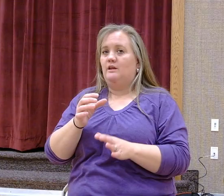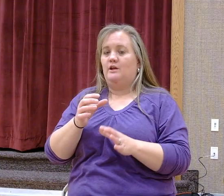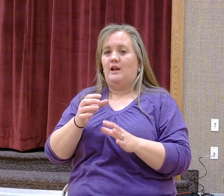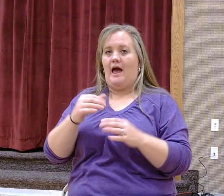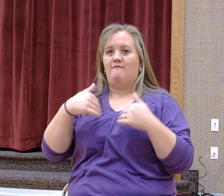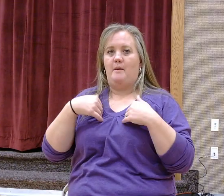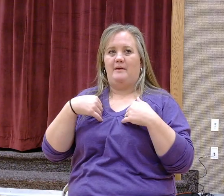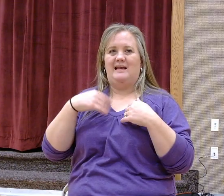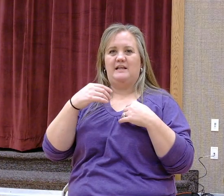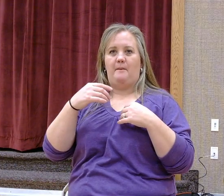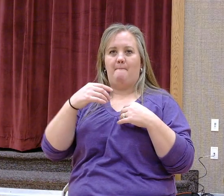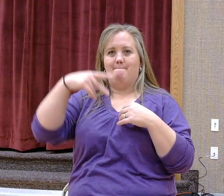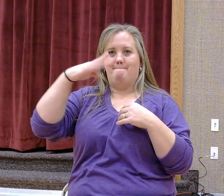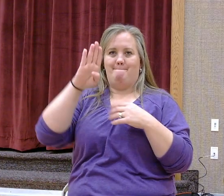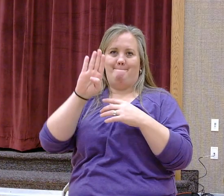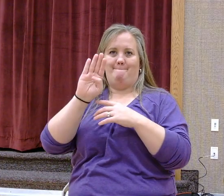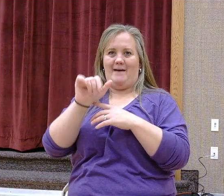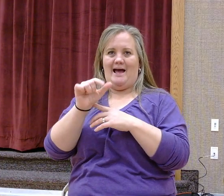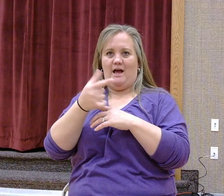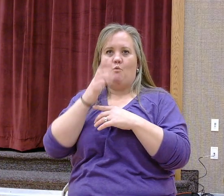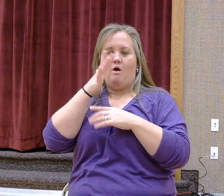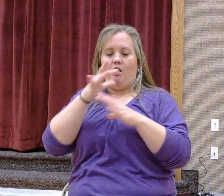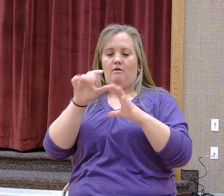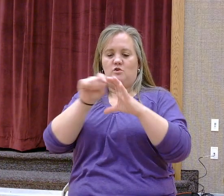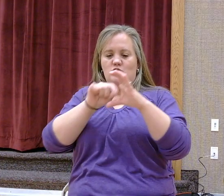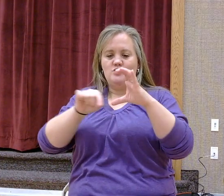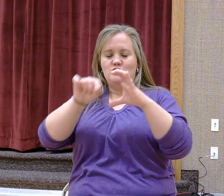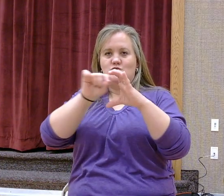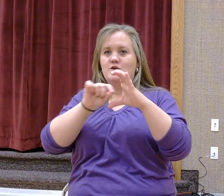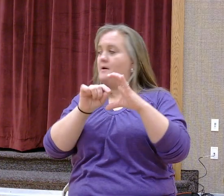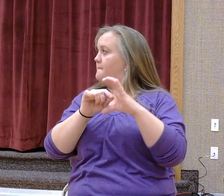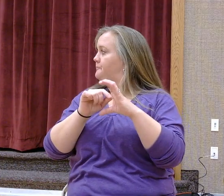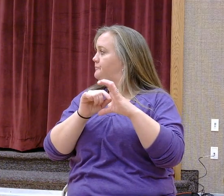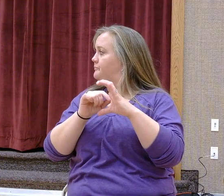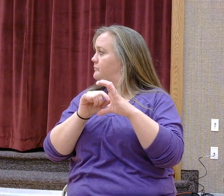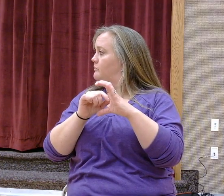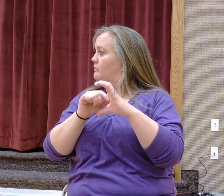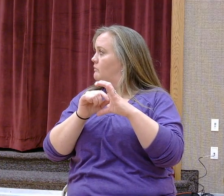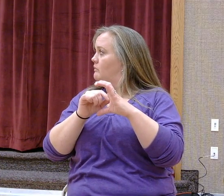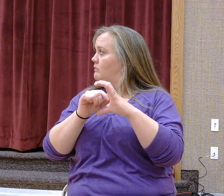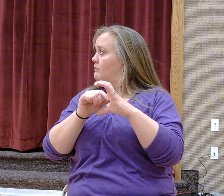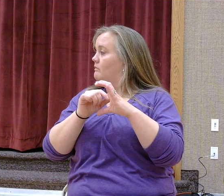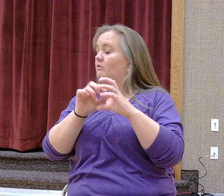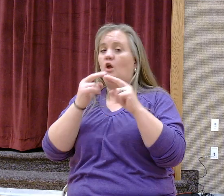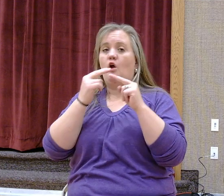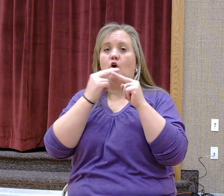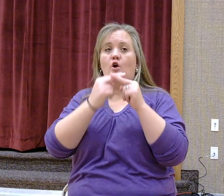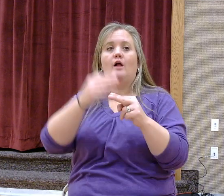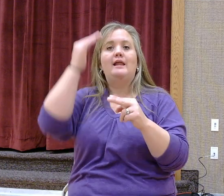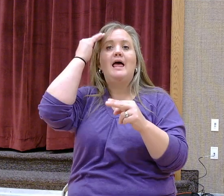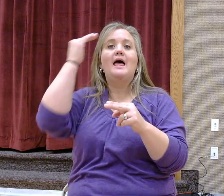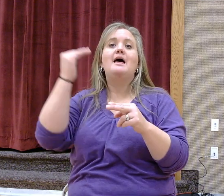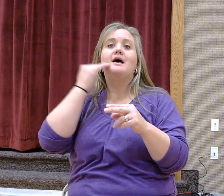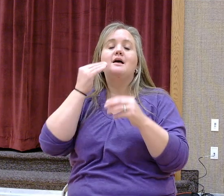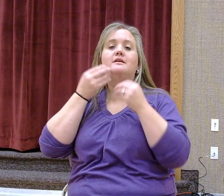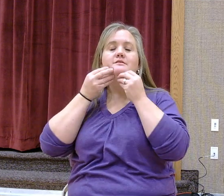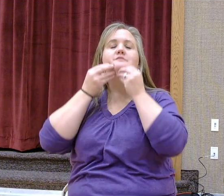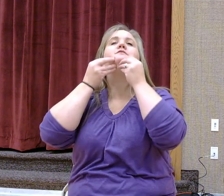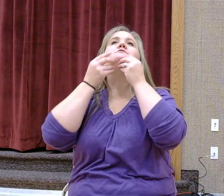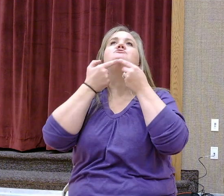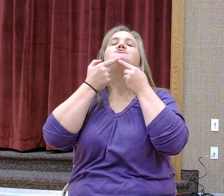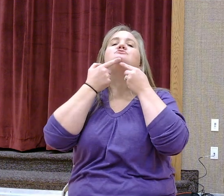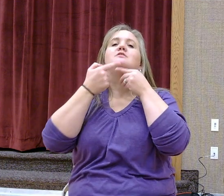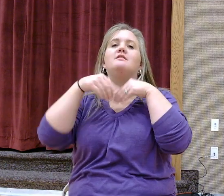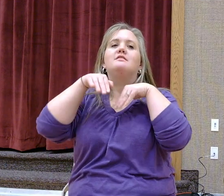Ziploc bags here, so I can give. And you can see it here. So this is what's called a head tilt chin lift.